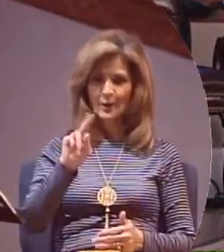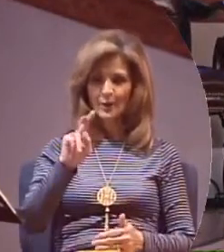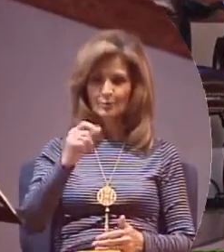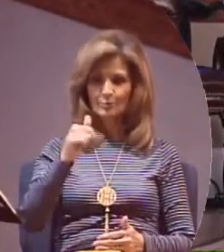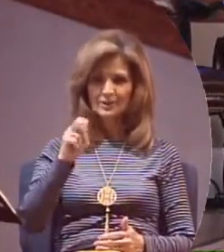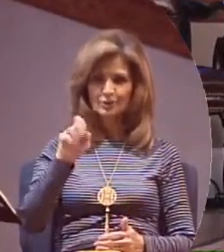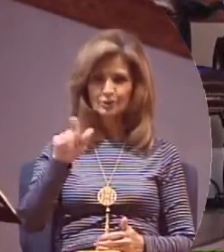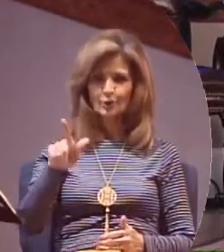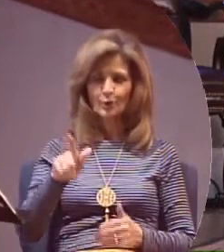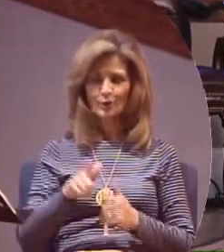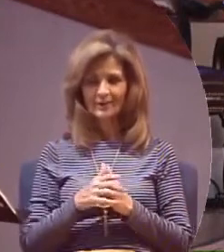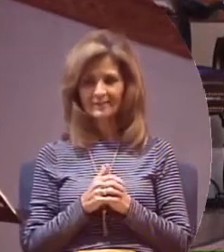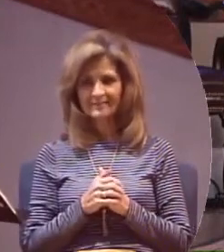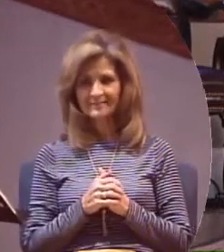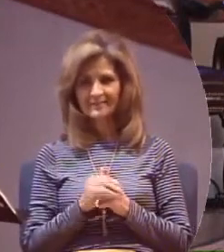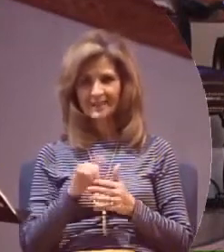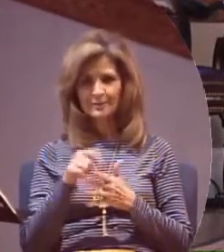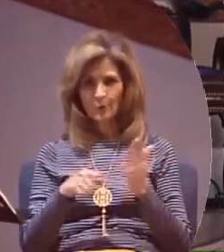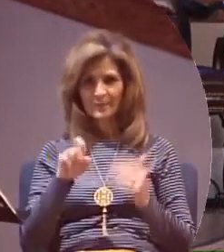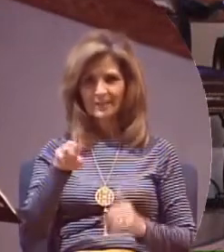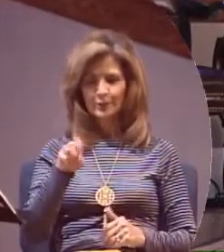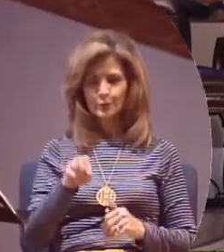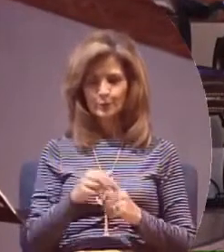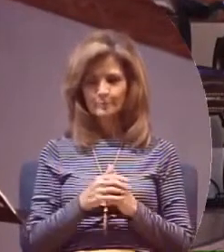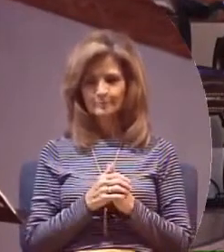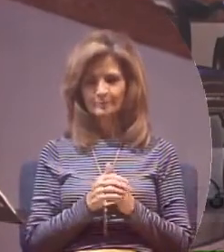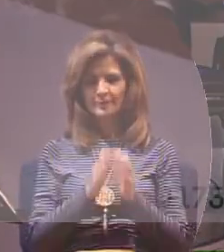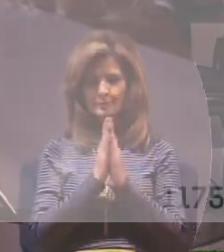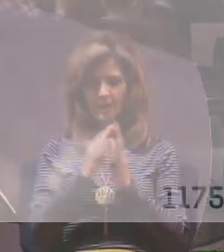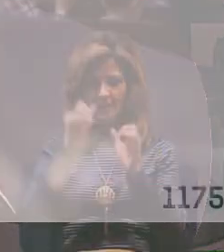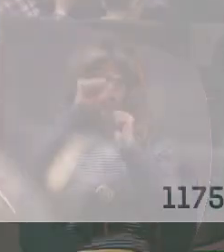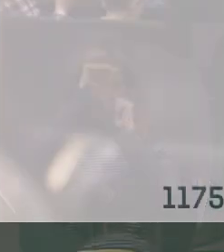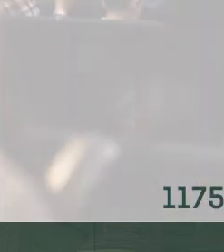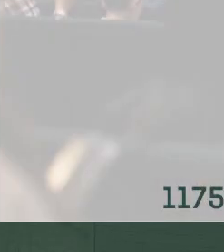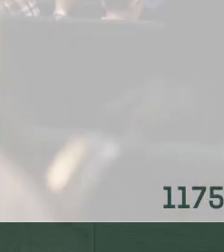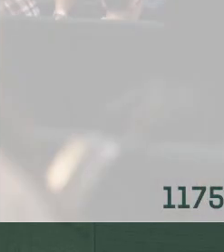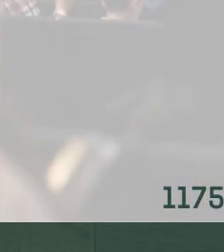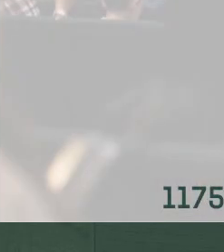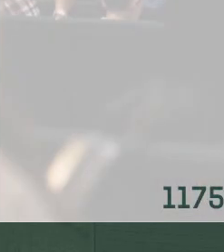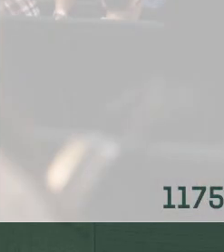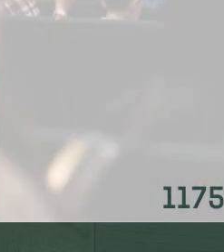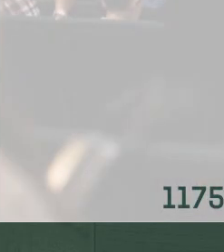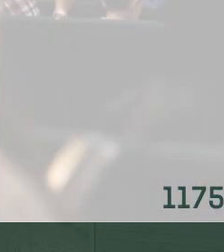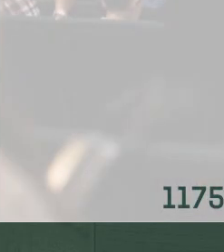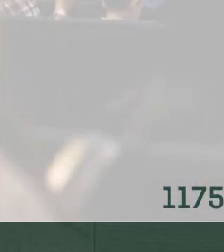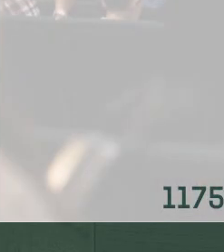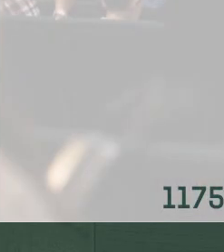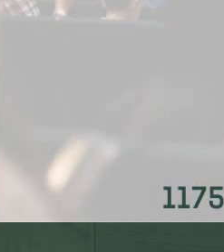That's what we need to do. Let's pray. Father, pray tonight.